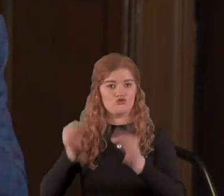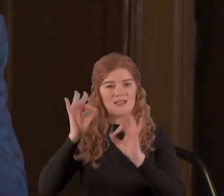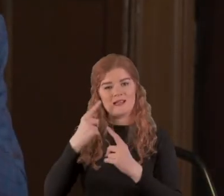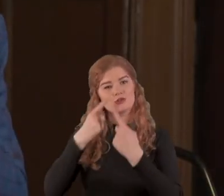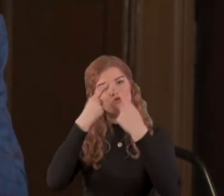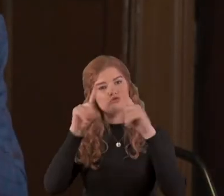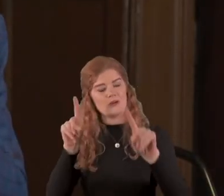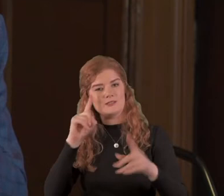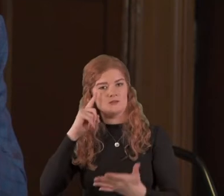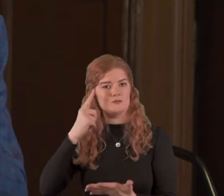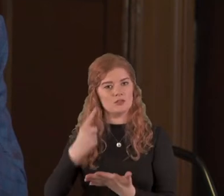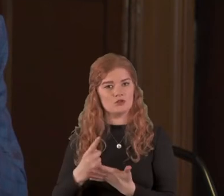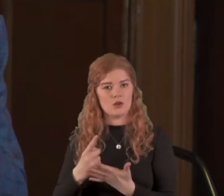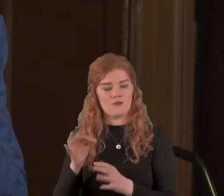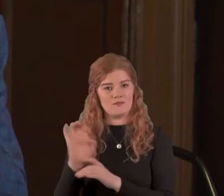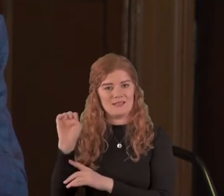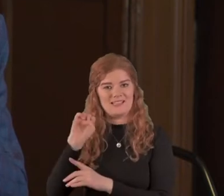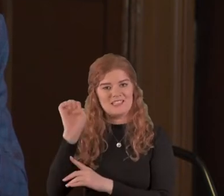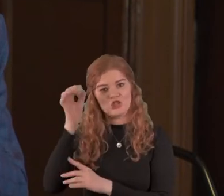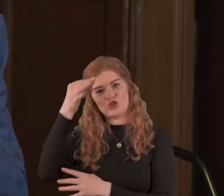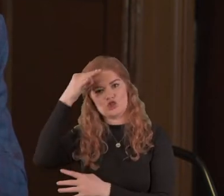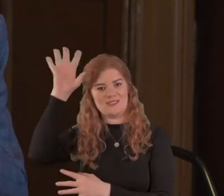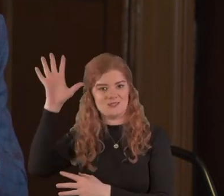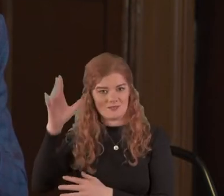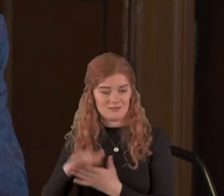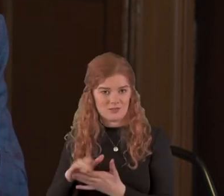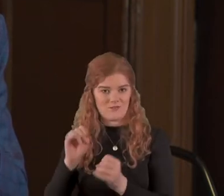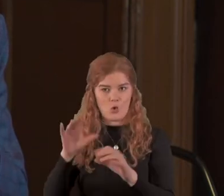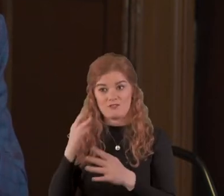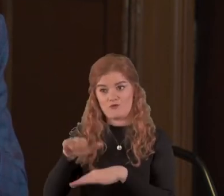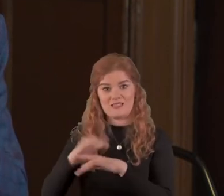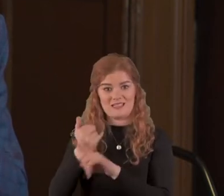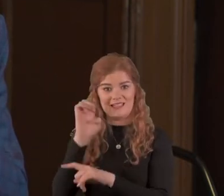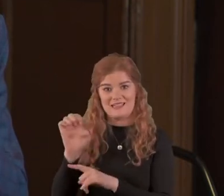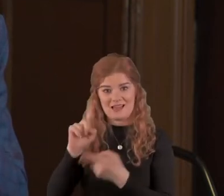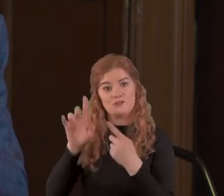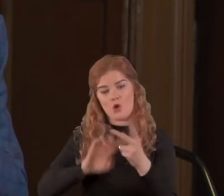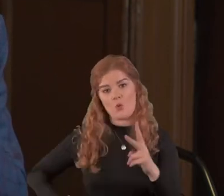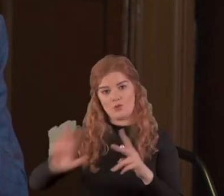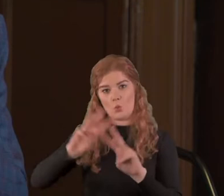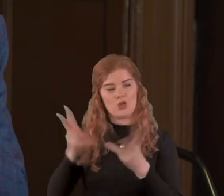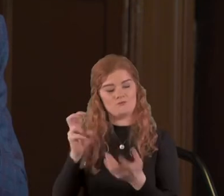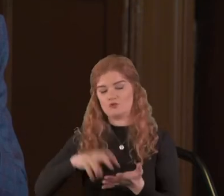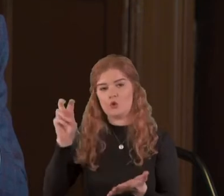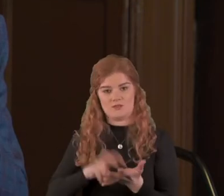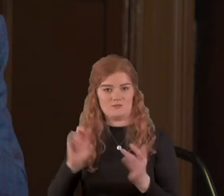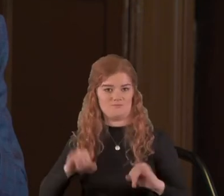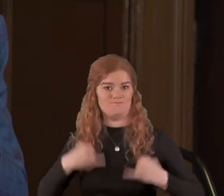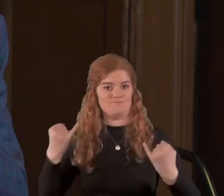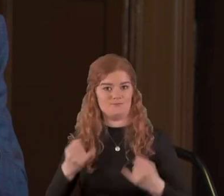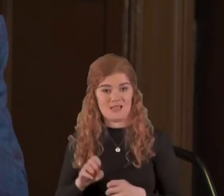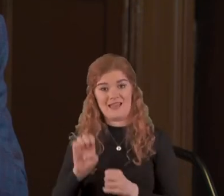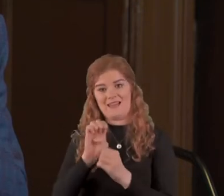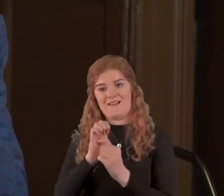peculiar manifestation of British genius, at which the friends of England all over the world have rejoiced. Every foe of